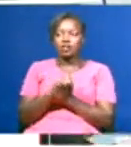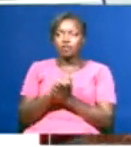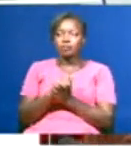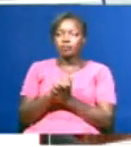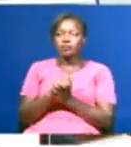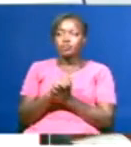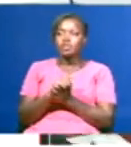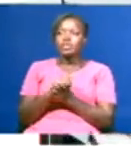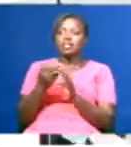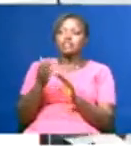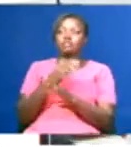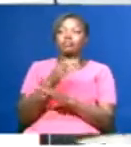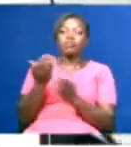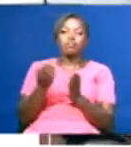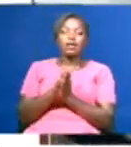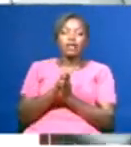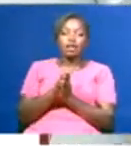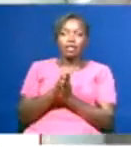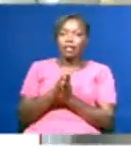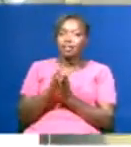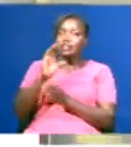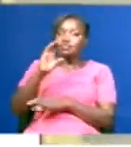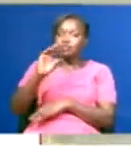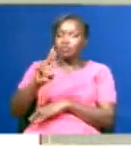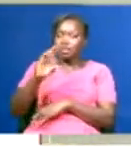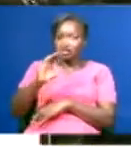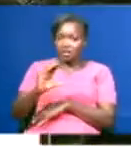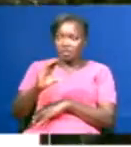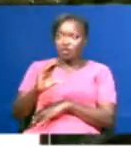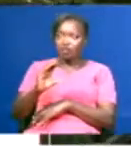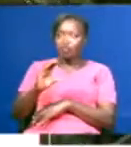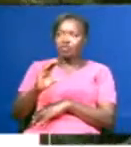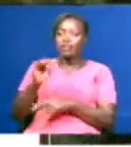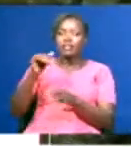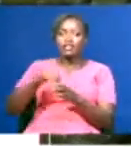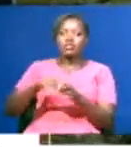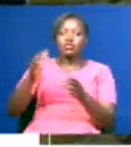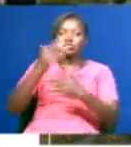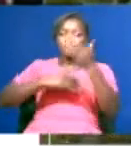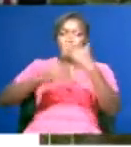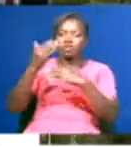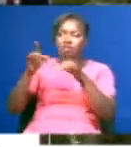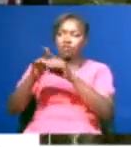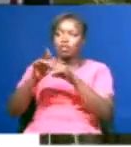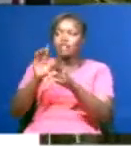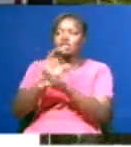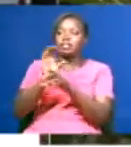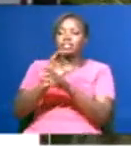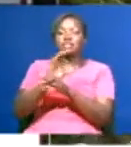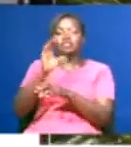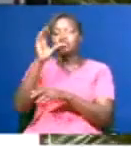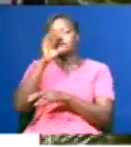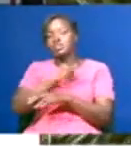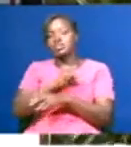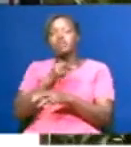the immediate former chancellor of Pan-African Christian University at the same time, dismissed claims that the church had slackened in being the voice of